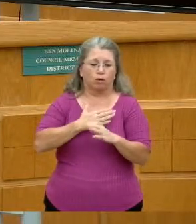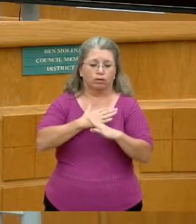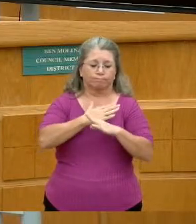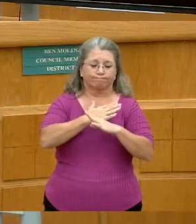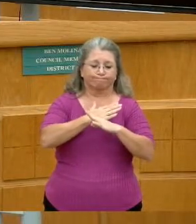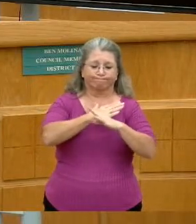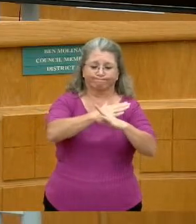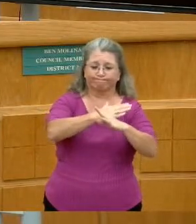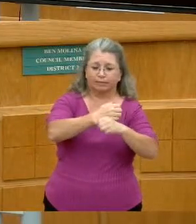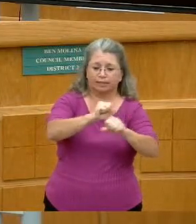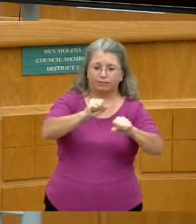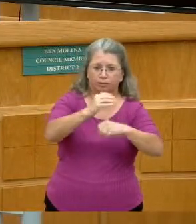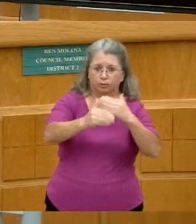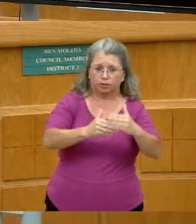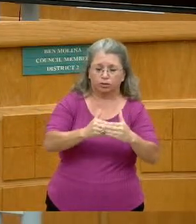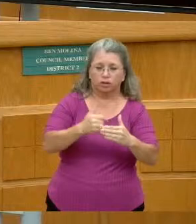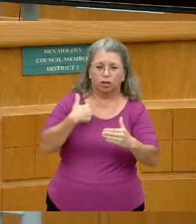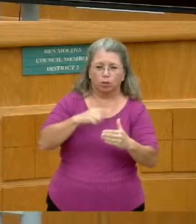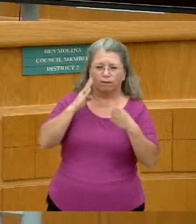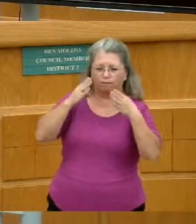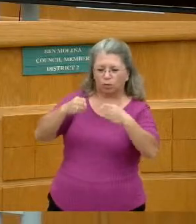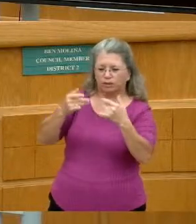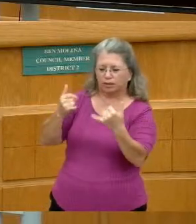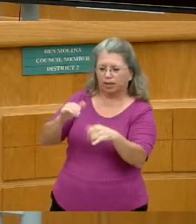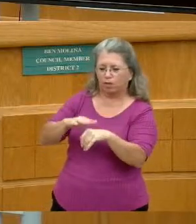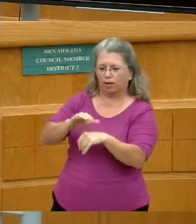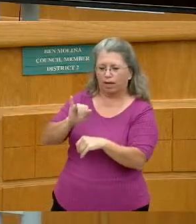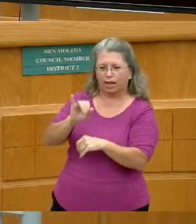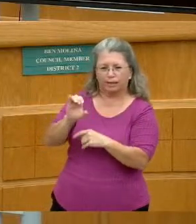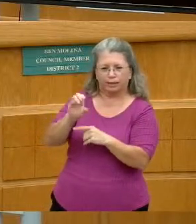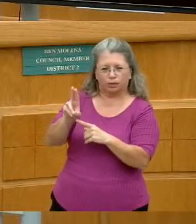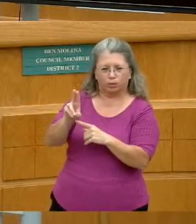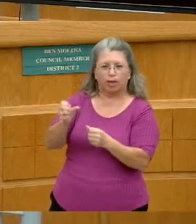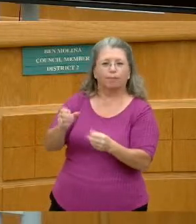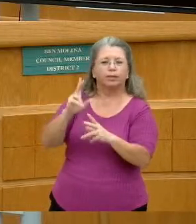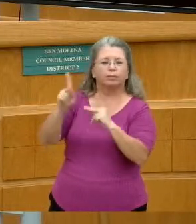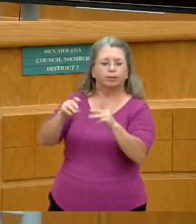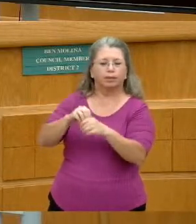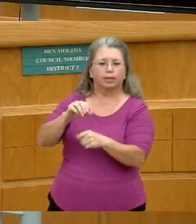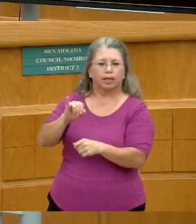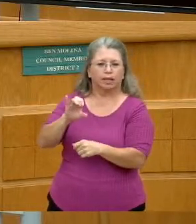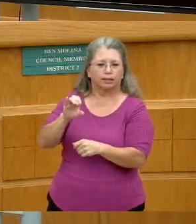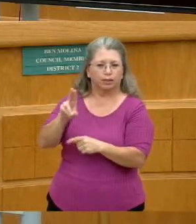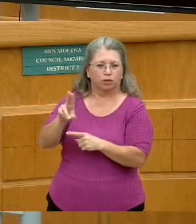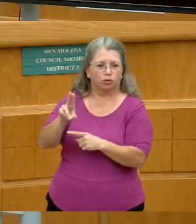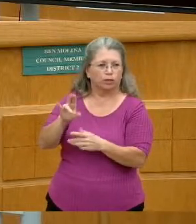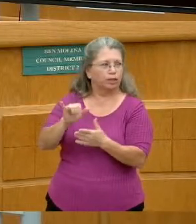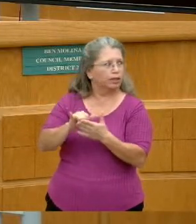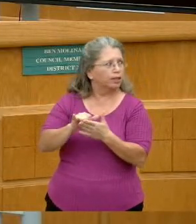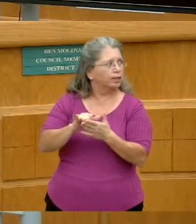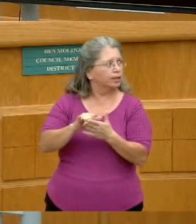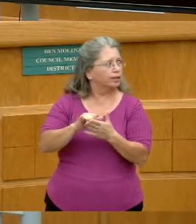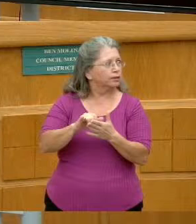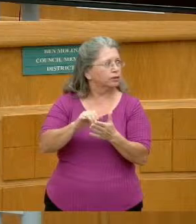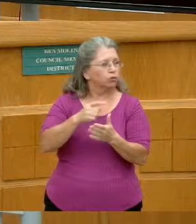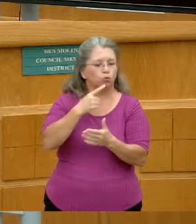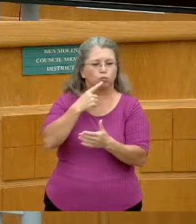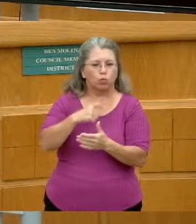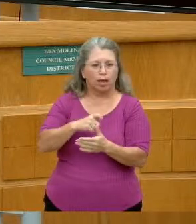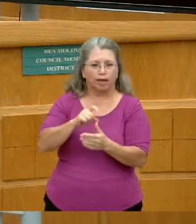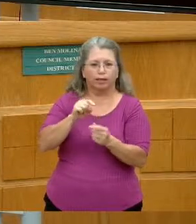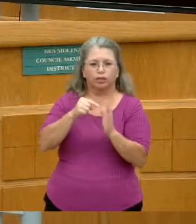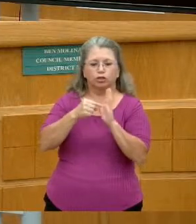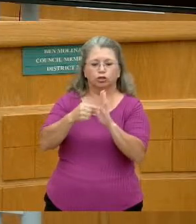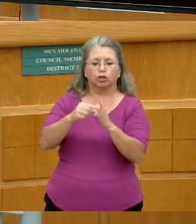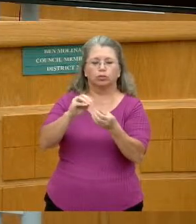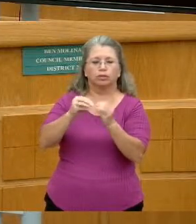focusing on right now is the ICU and how many people are in the ICU. This graph with the red points, it shows the number of people that